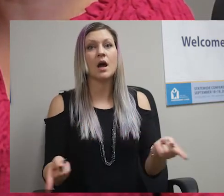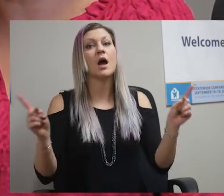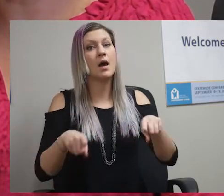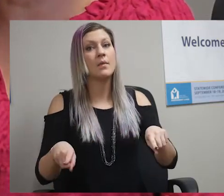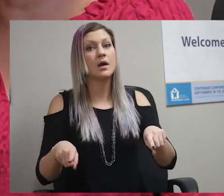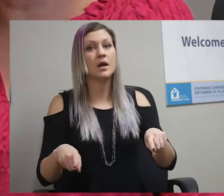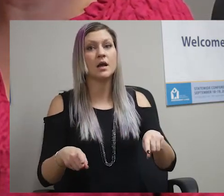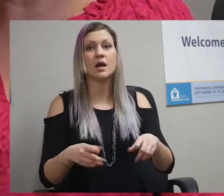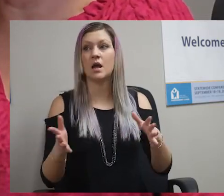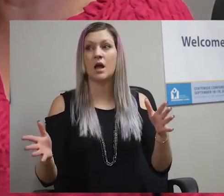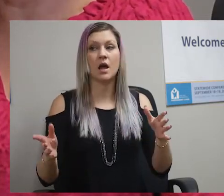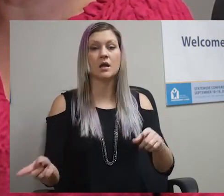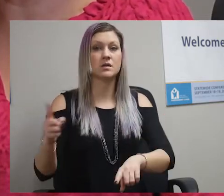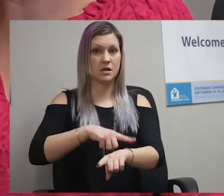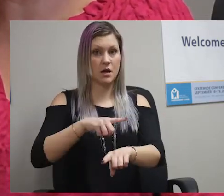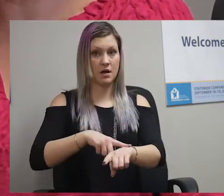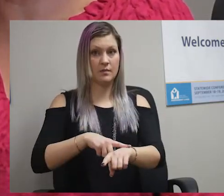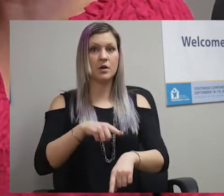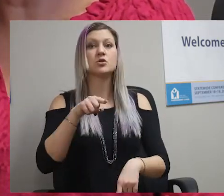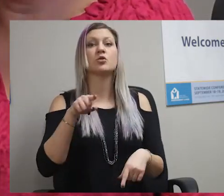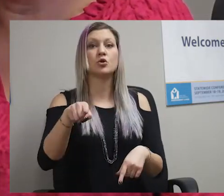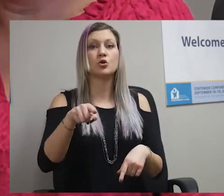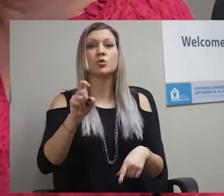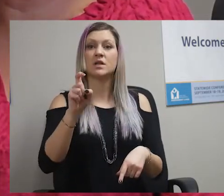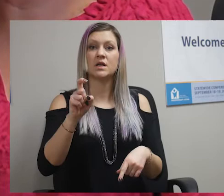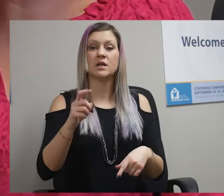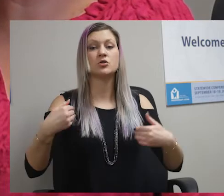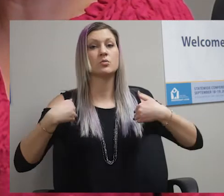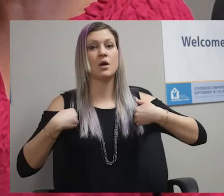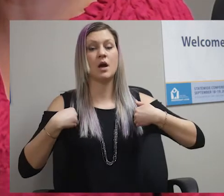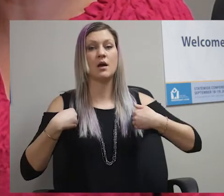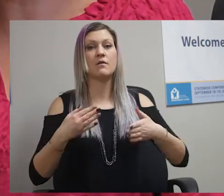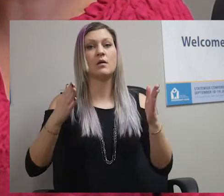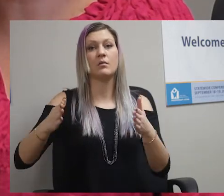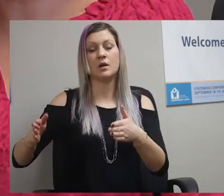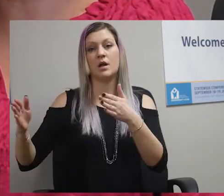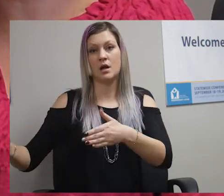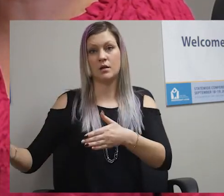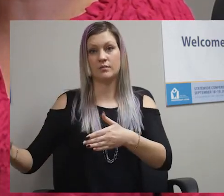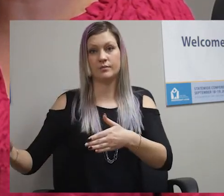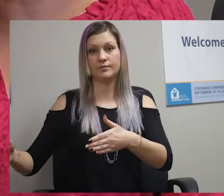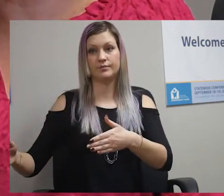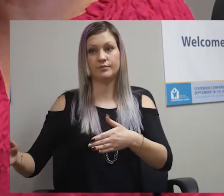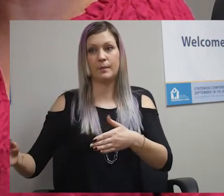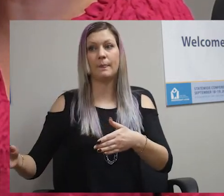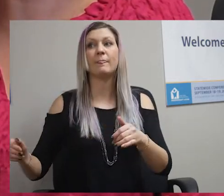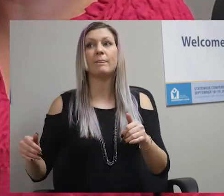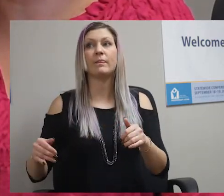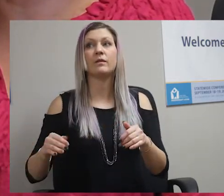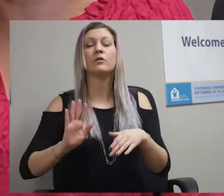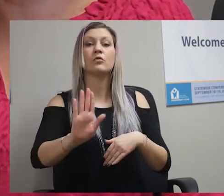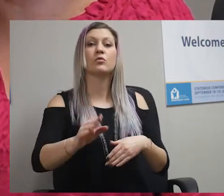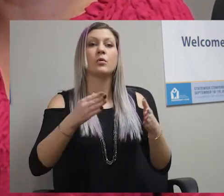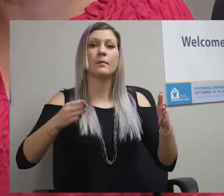may not have a plan in place, but having a plan helps you stay calm